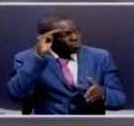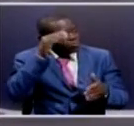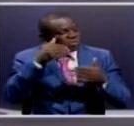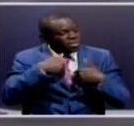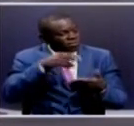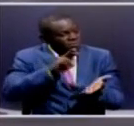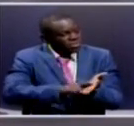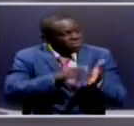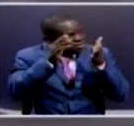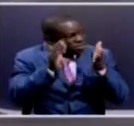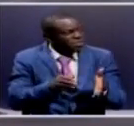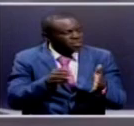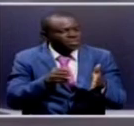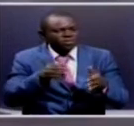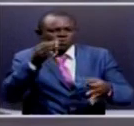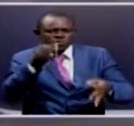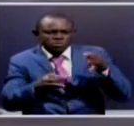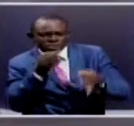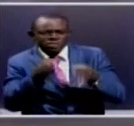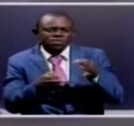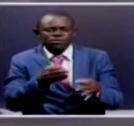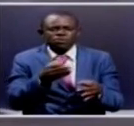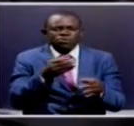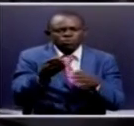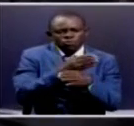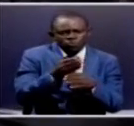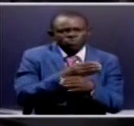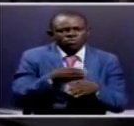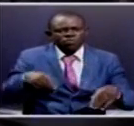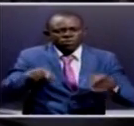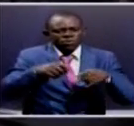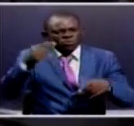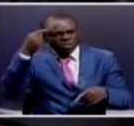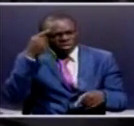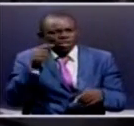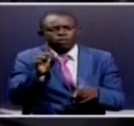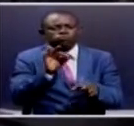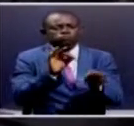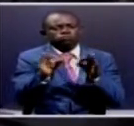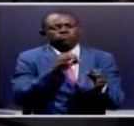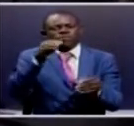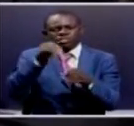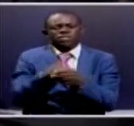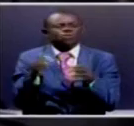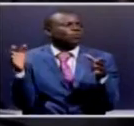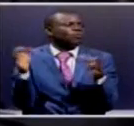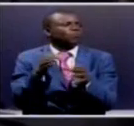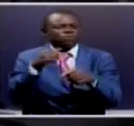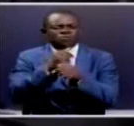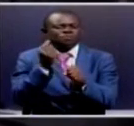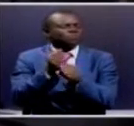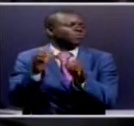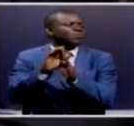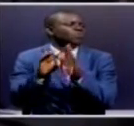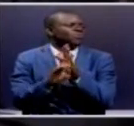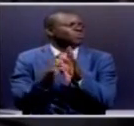been picked. These are government. No, these have been picked. These have been picked from ministries which can